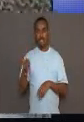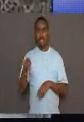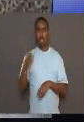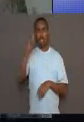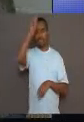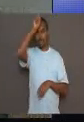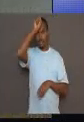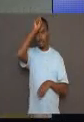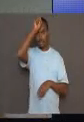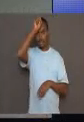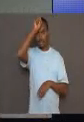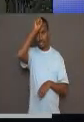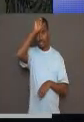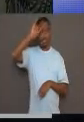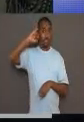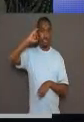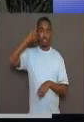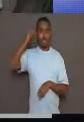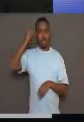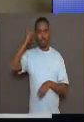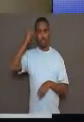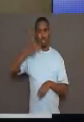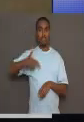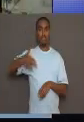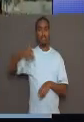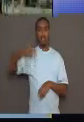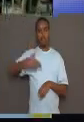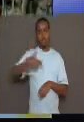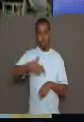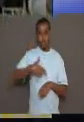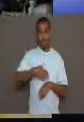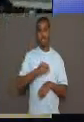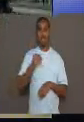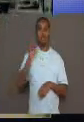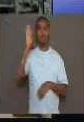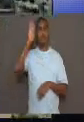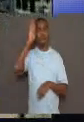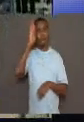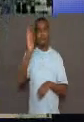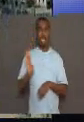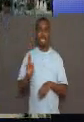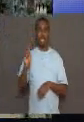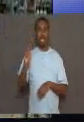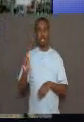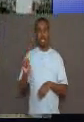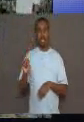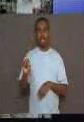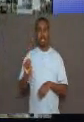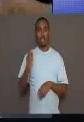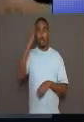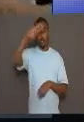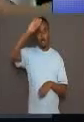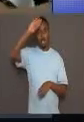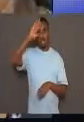Turkey, Japan, Namibia, Benin, Australia,